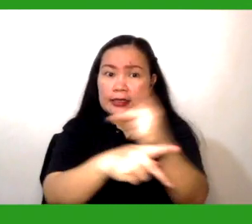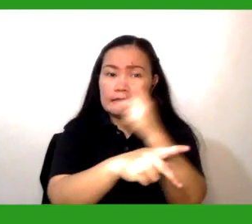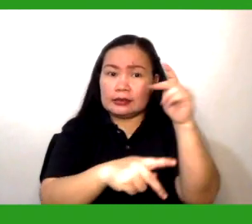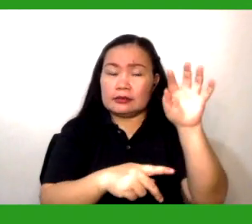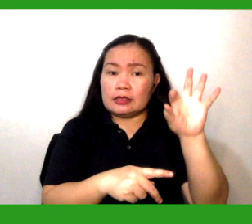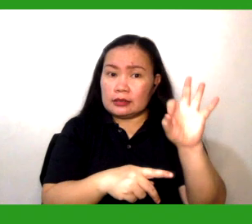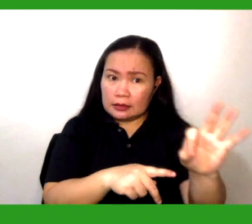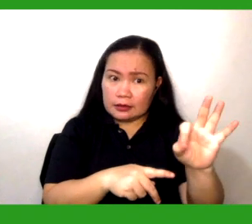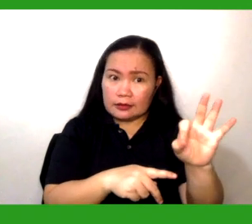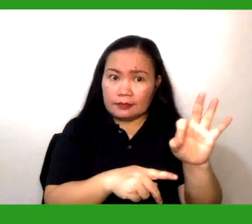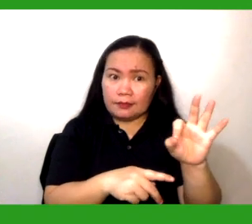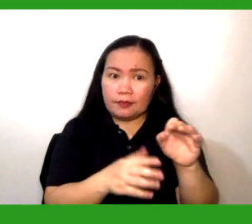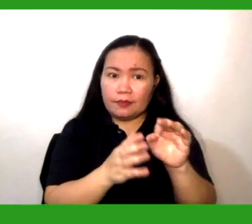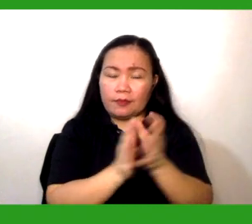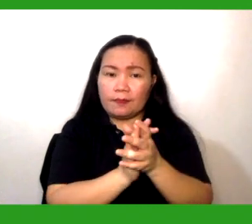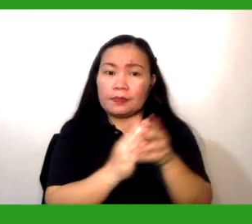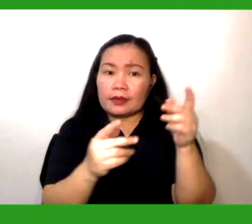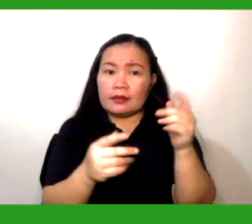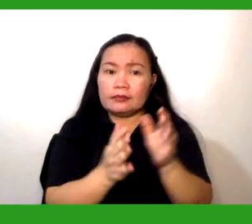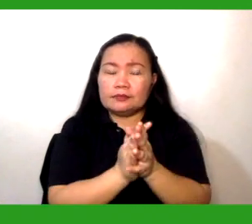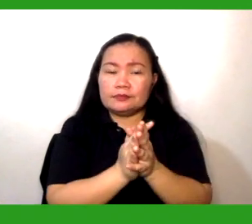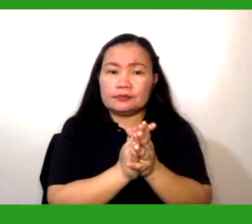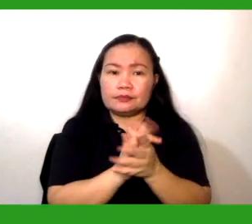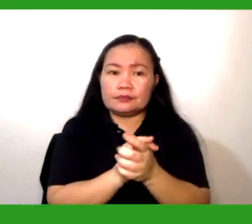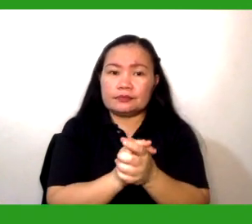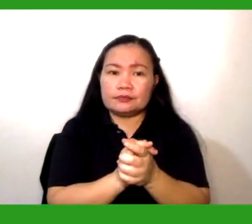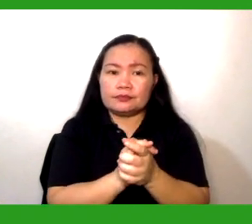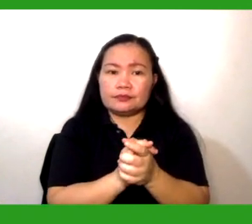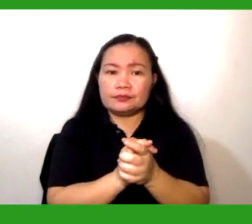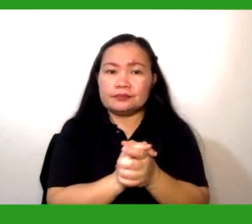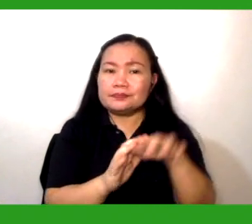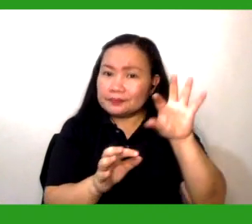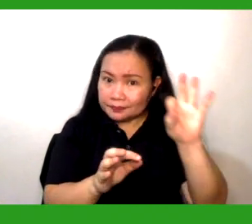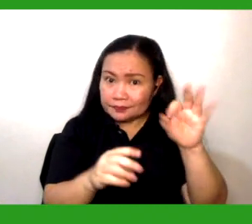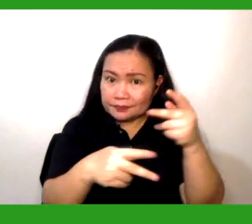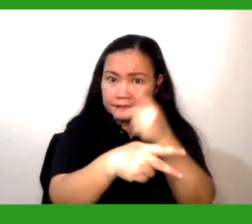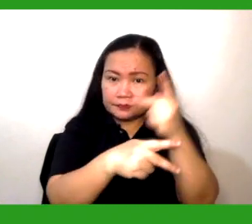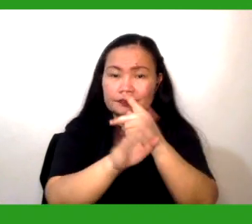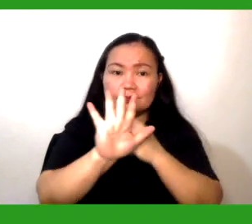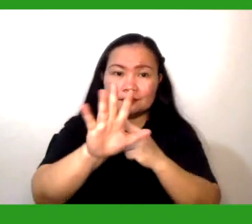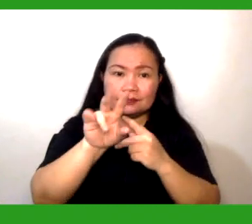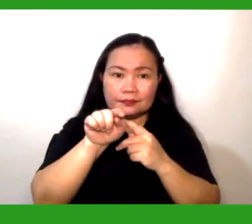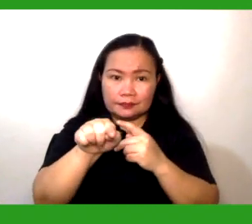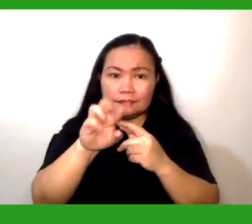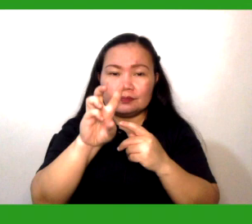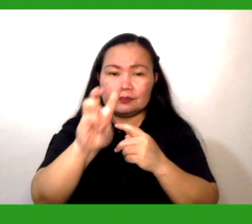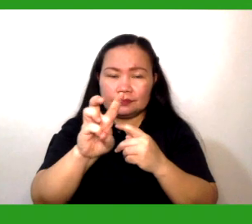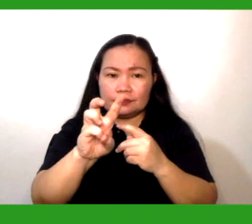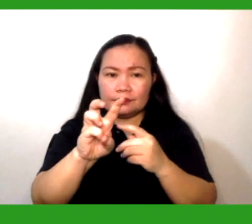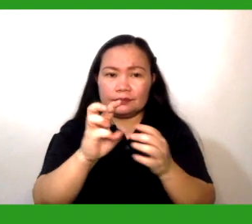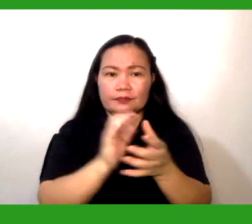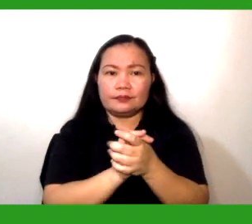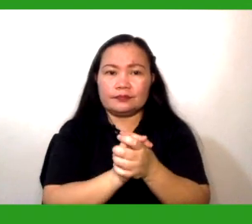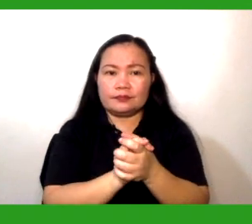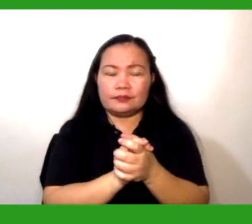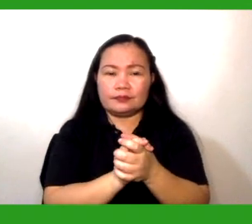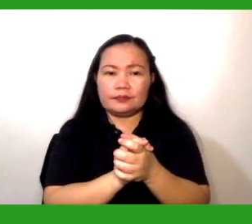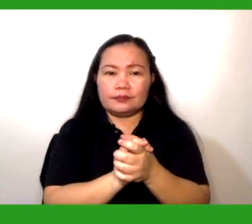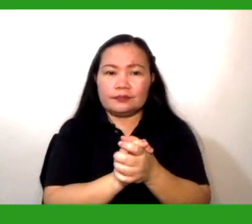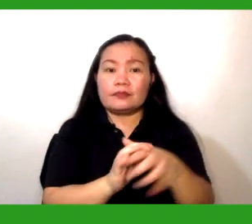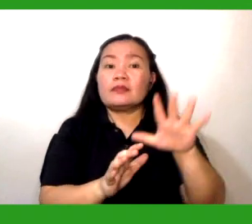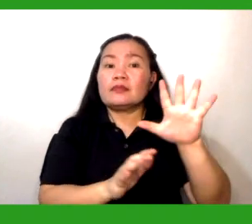Okay? So, 28 divided by 5, that is 5.6. So, we will multiply 9